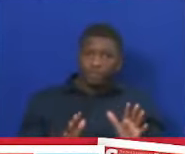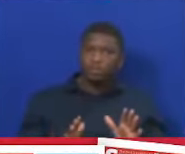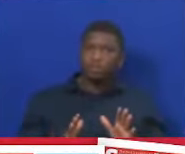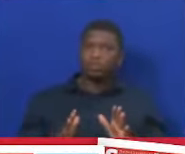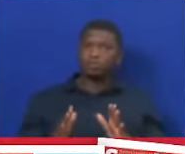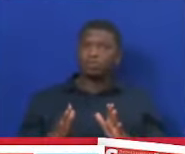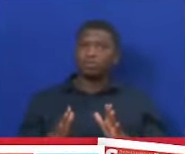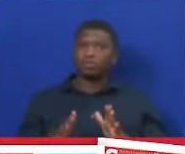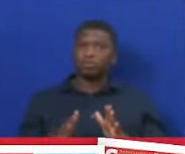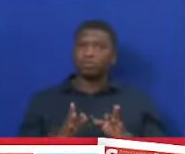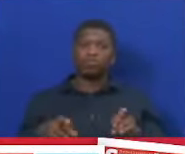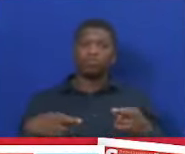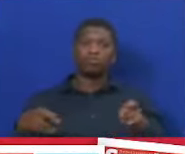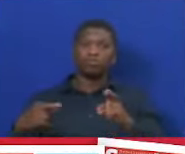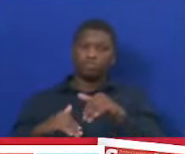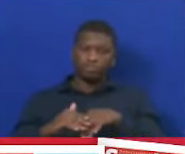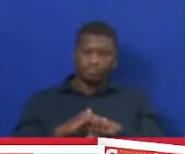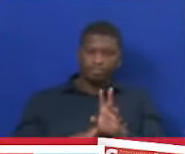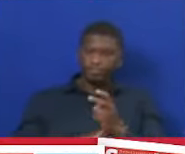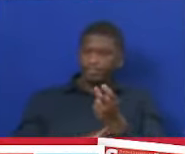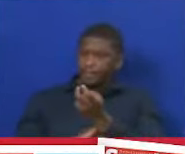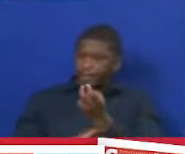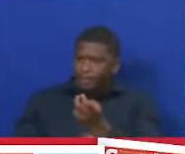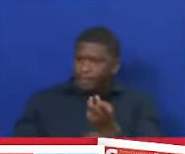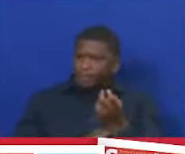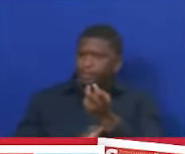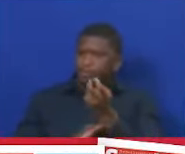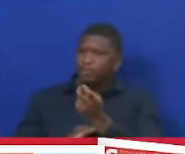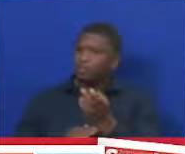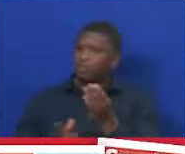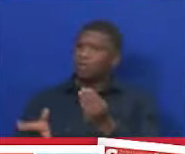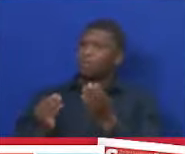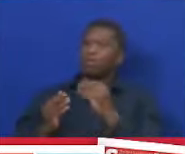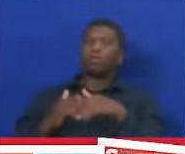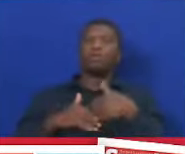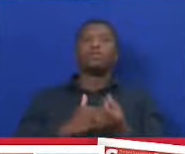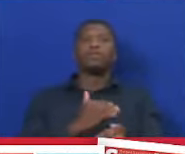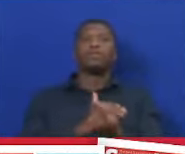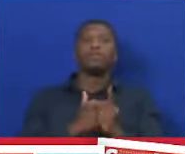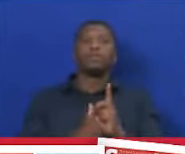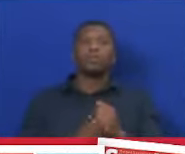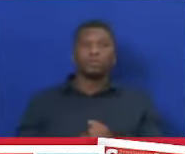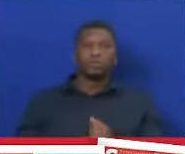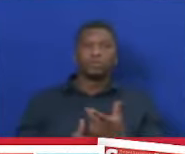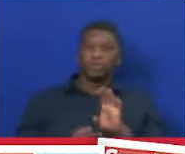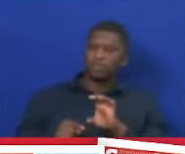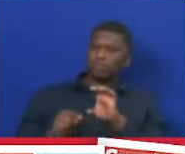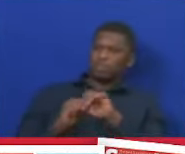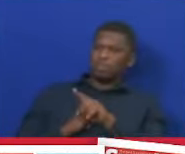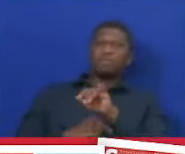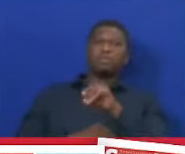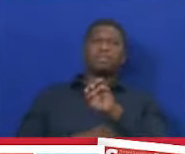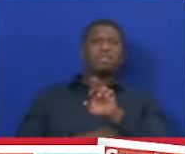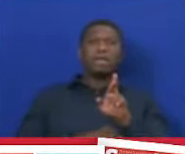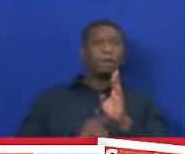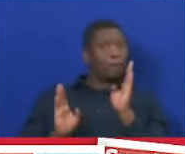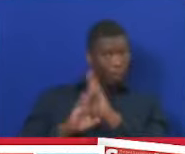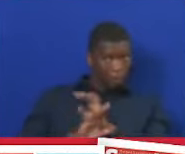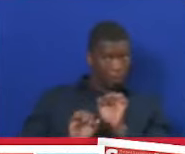Mr. Mtetwa and established that Mr. Bushokha was not there. Thank you,